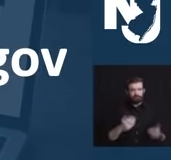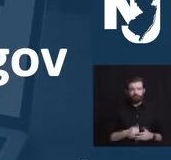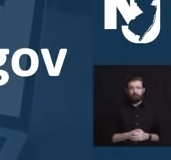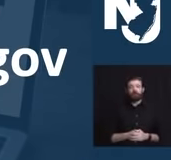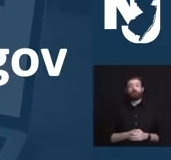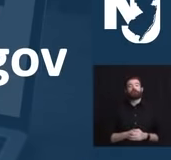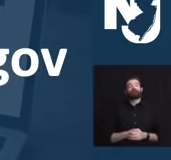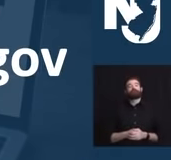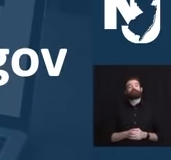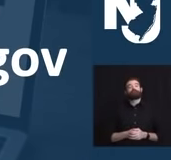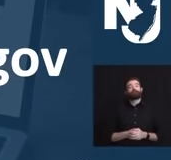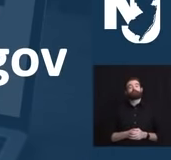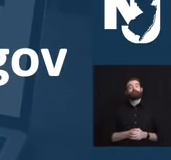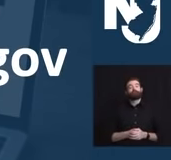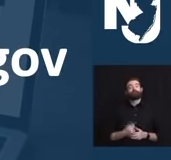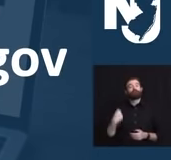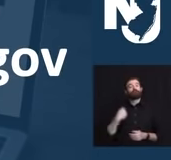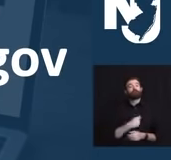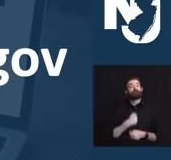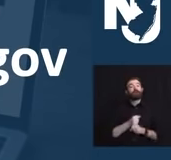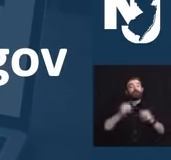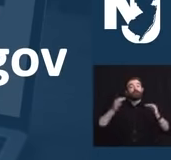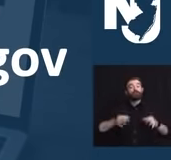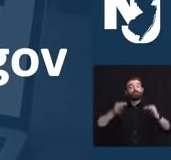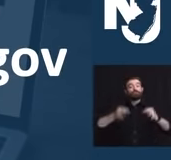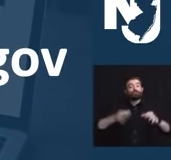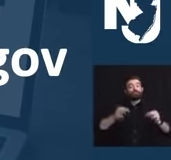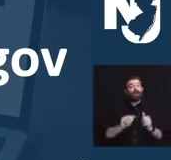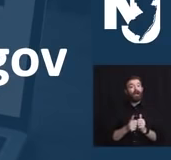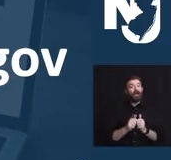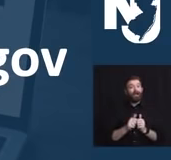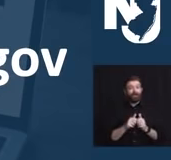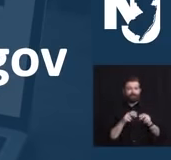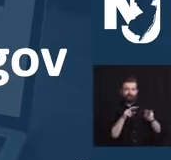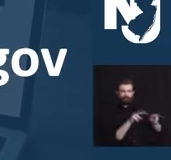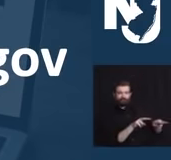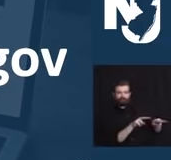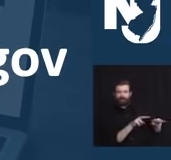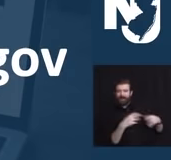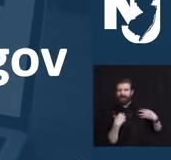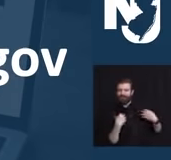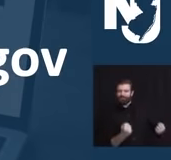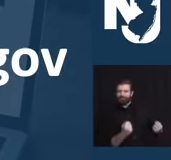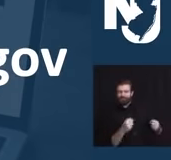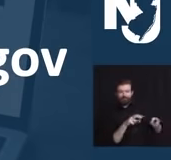on our public health metrics and not on politics. And while our